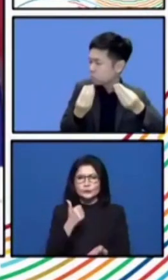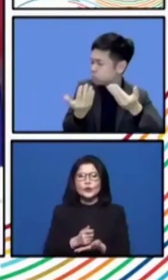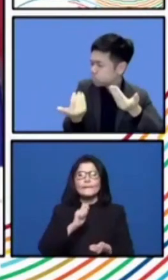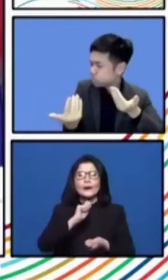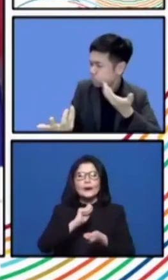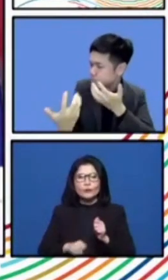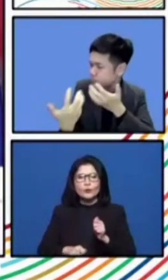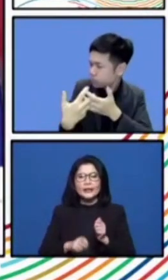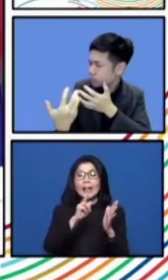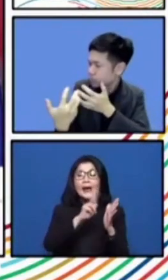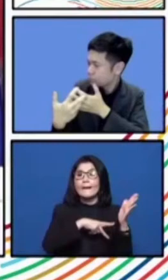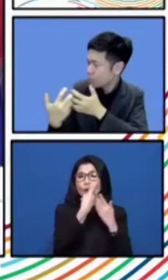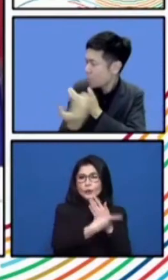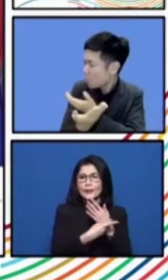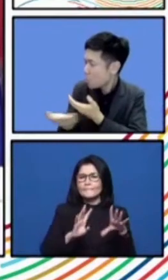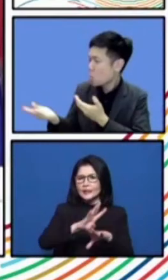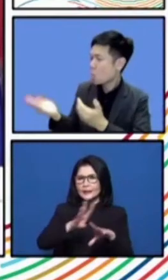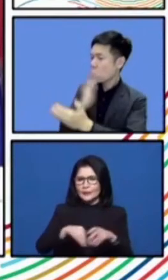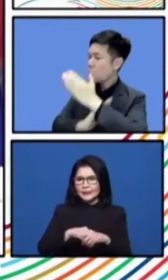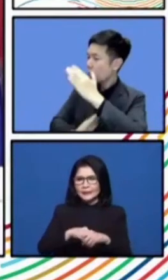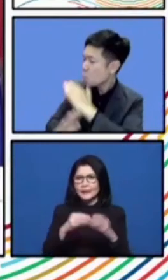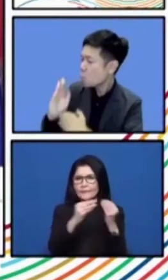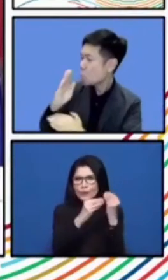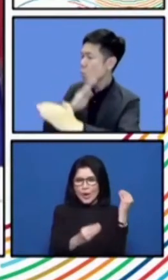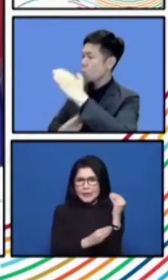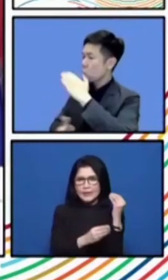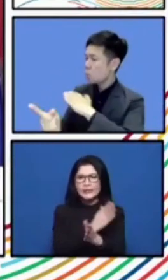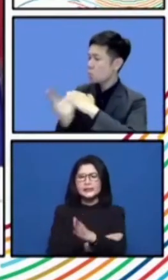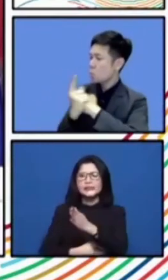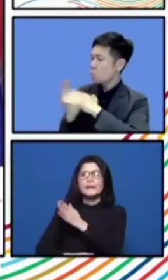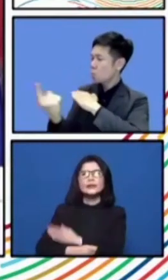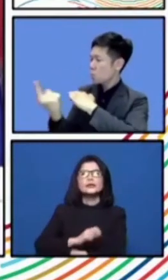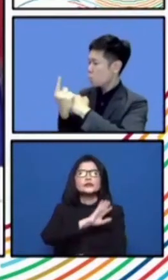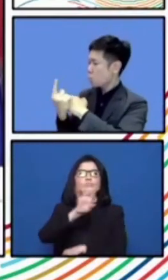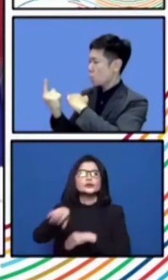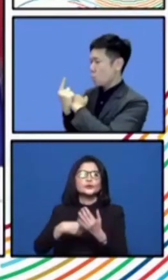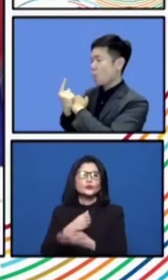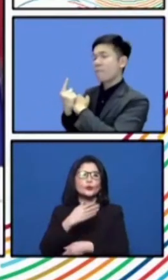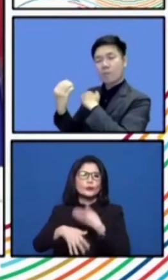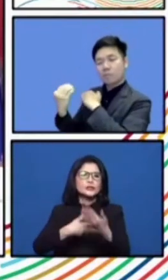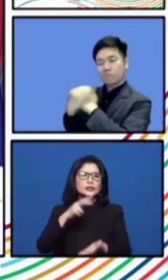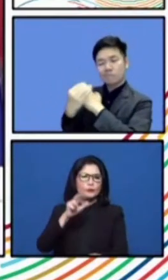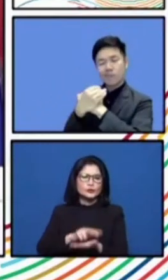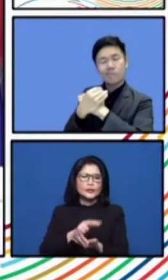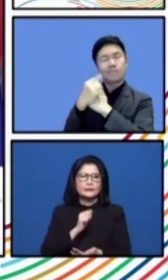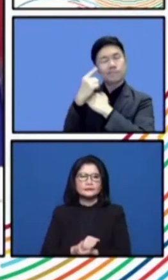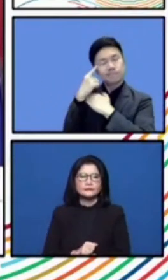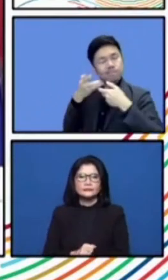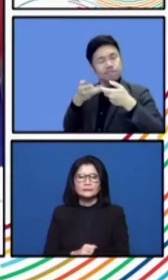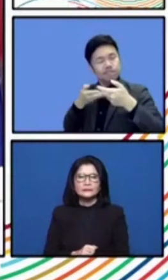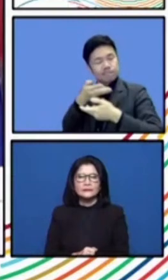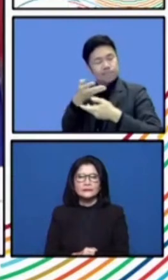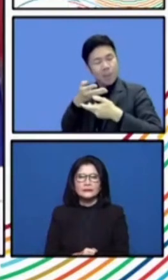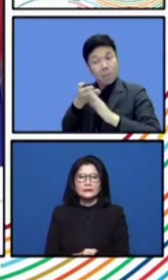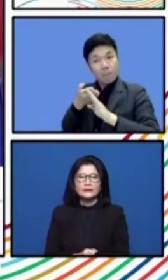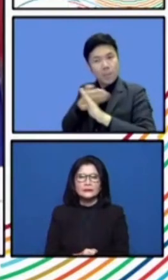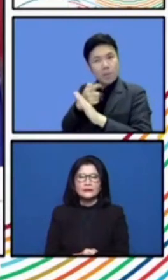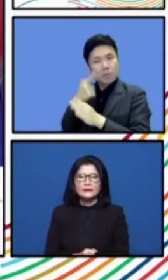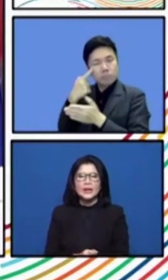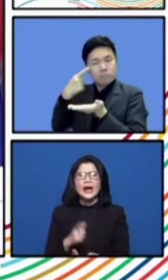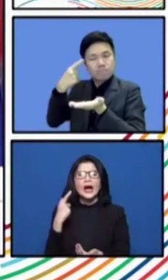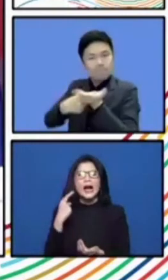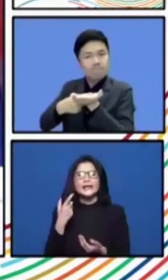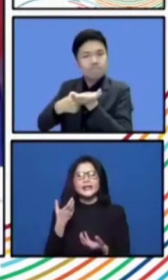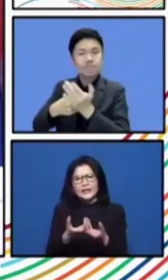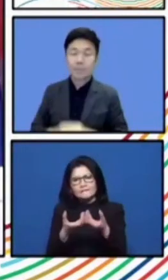and all decision making processes therefore we observe that the Gap and challenges in addressing this